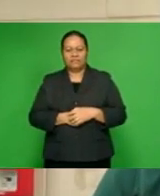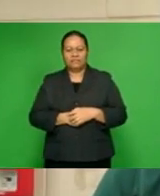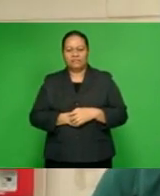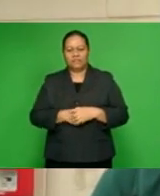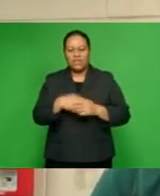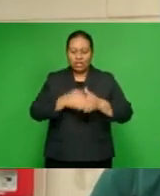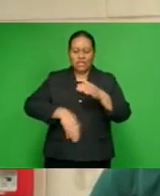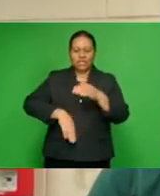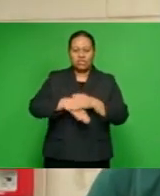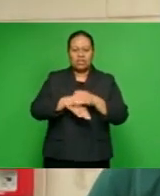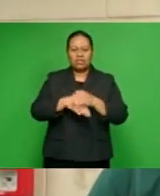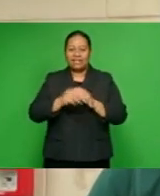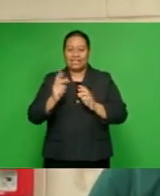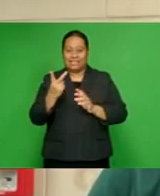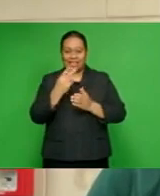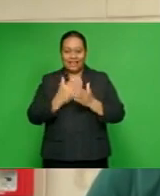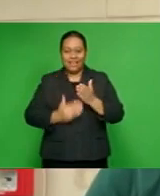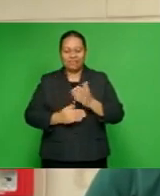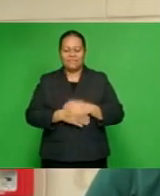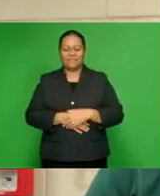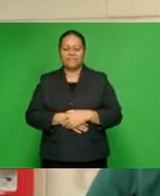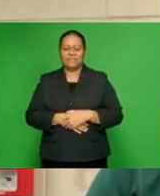strikers in the second half